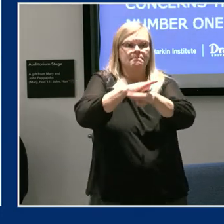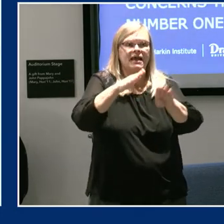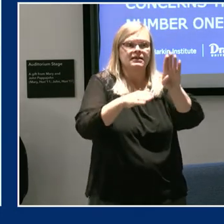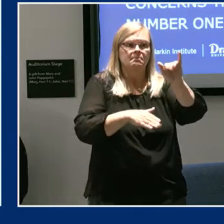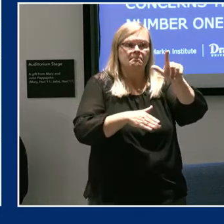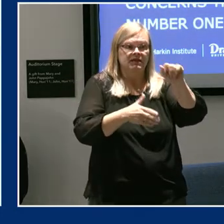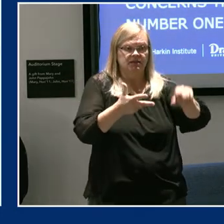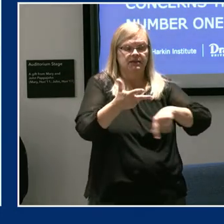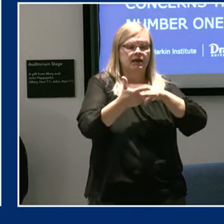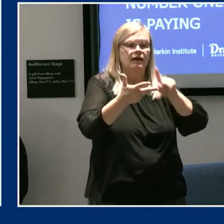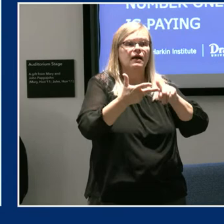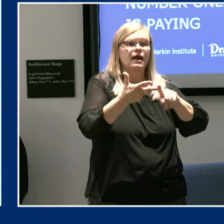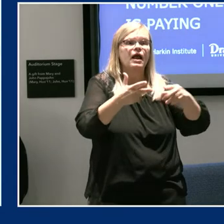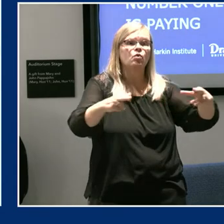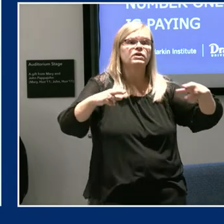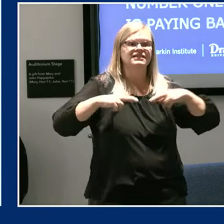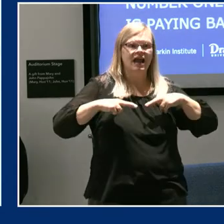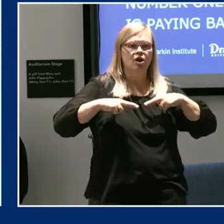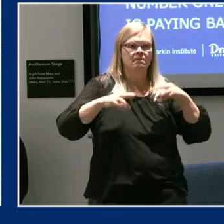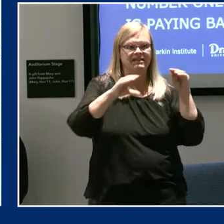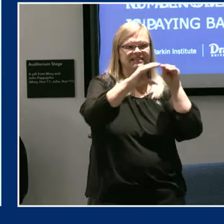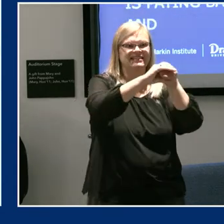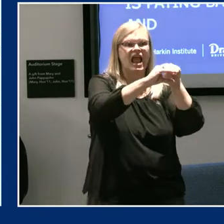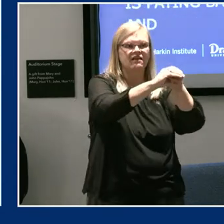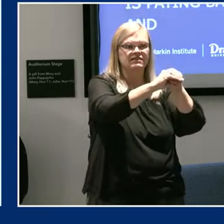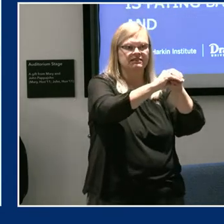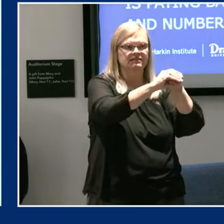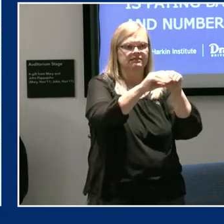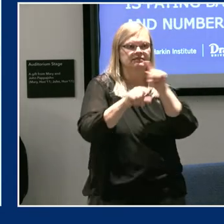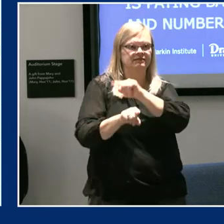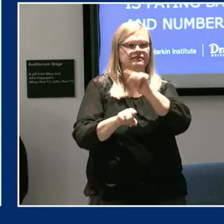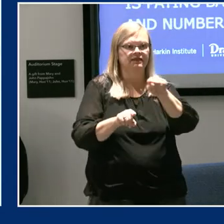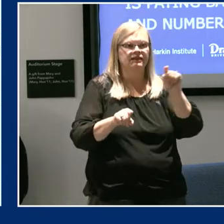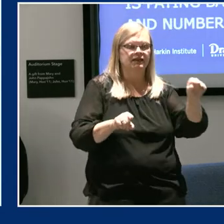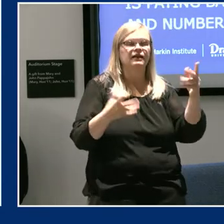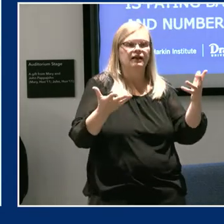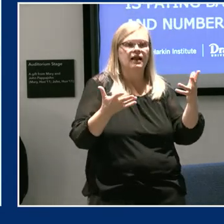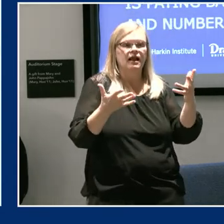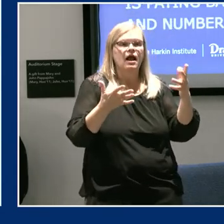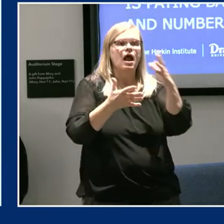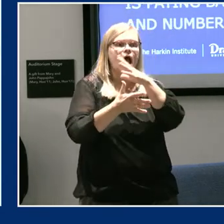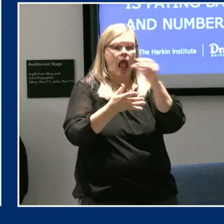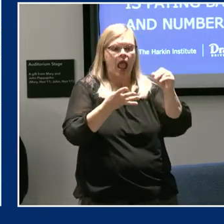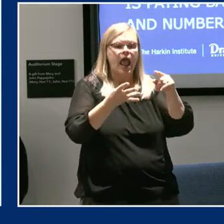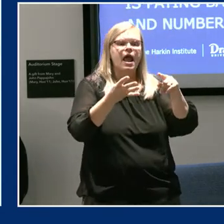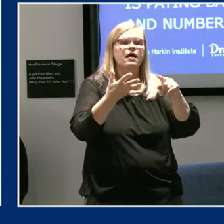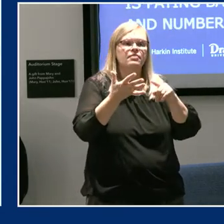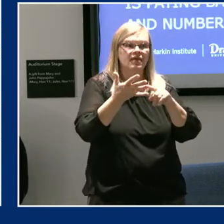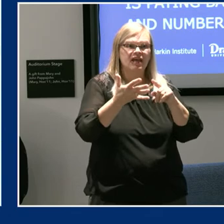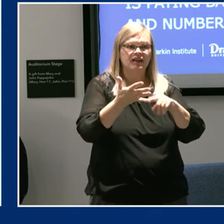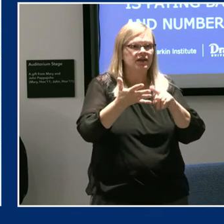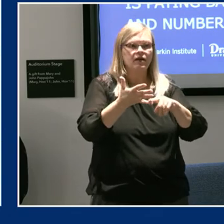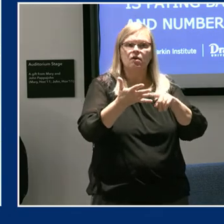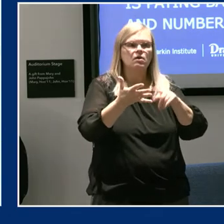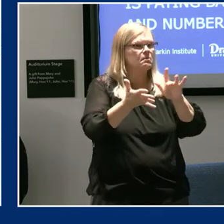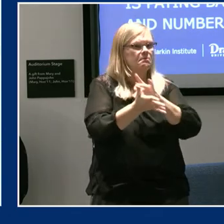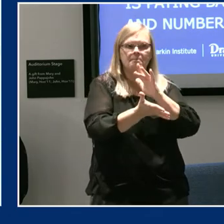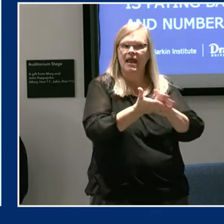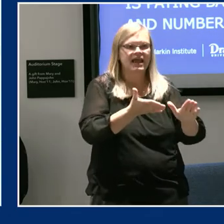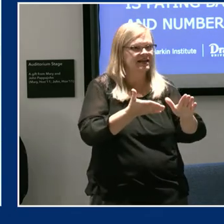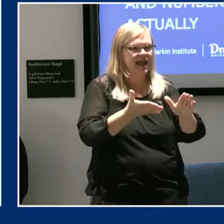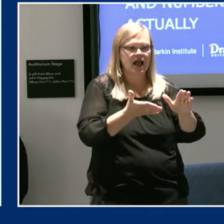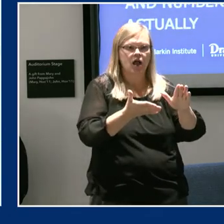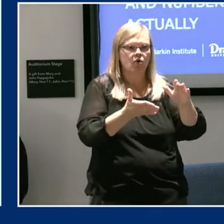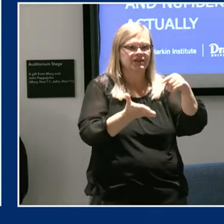number three is retirement savings. And it actually precedes paying down debt. This is how